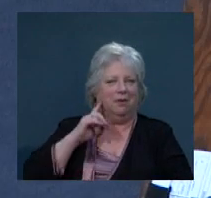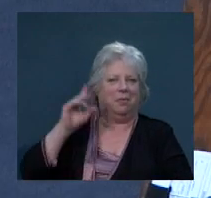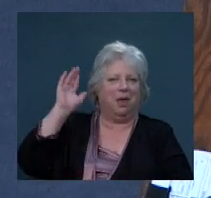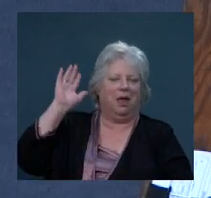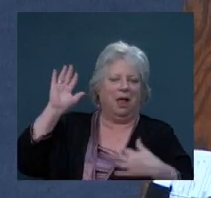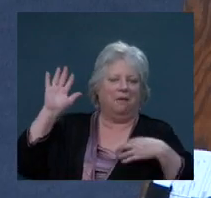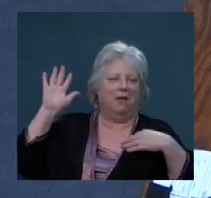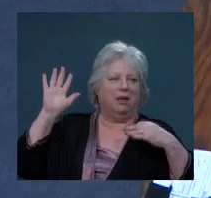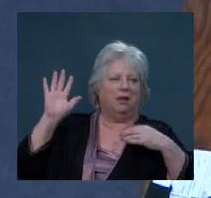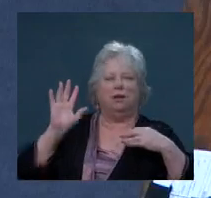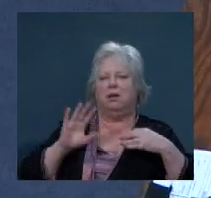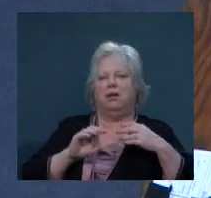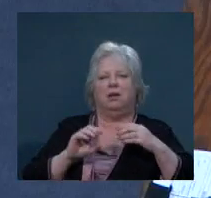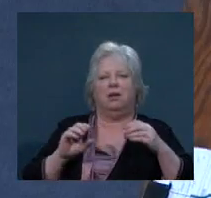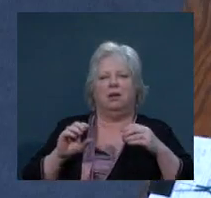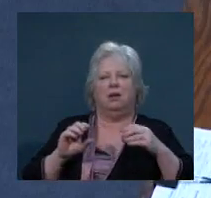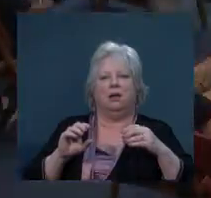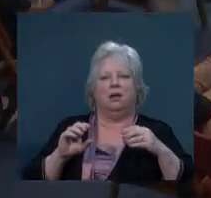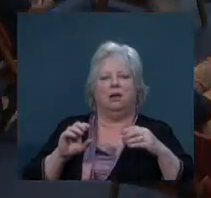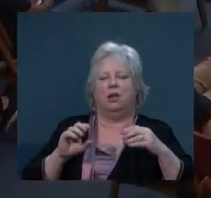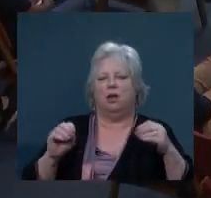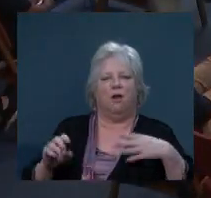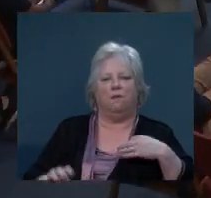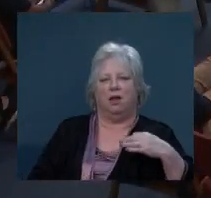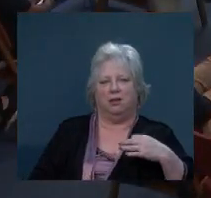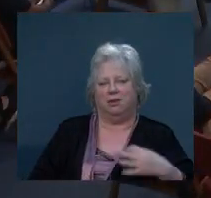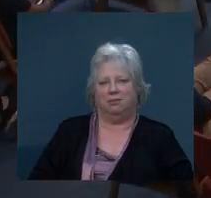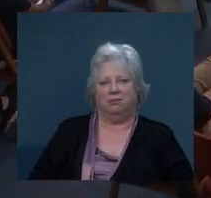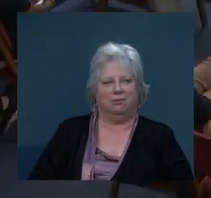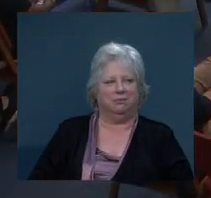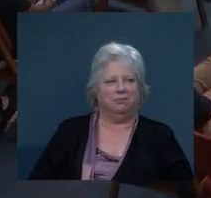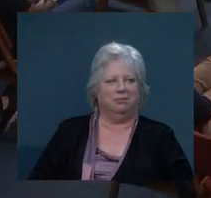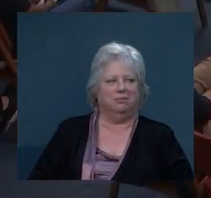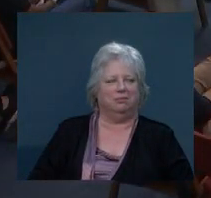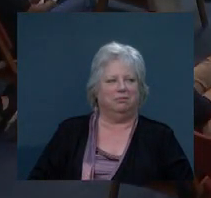No volunteers. So,